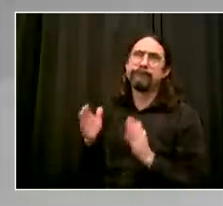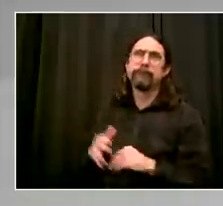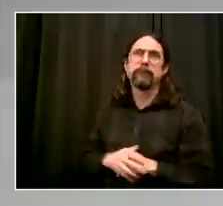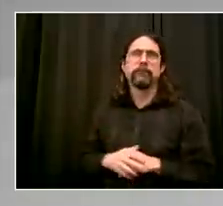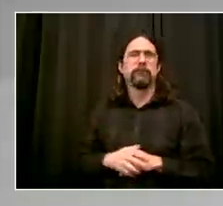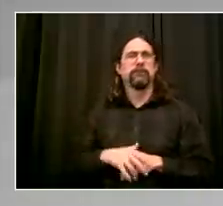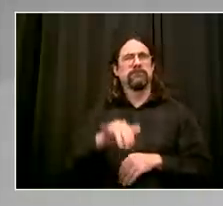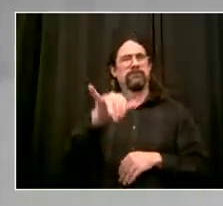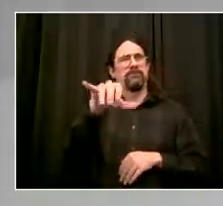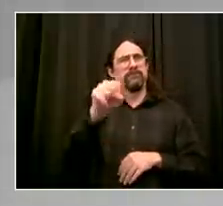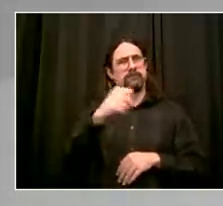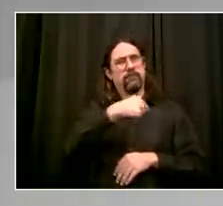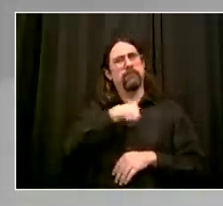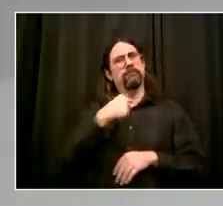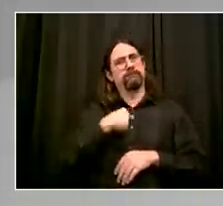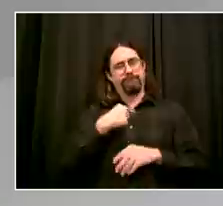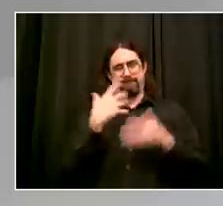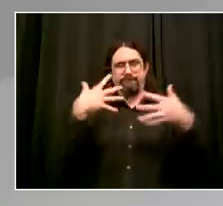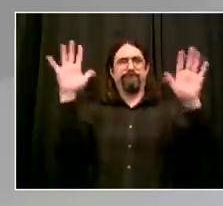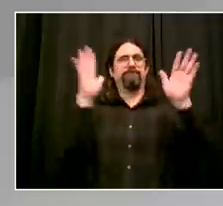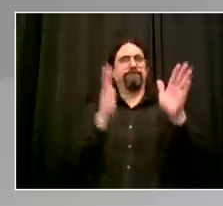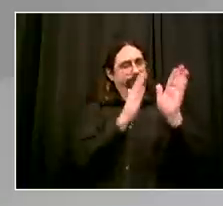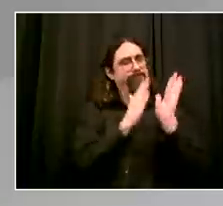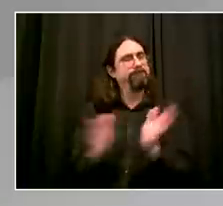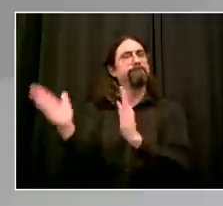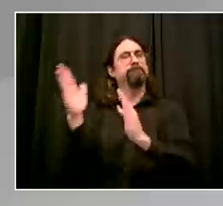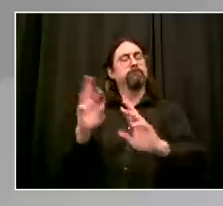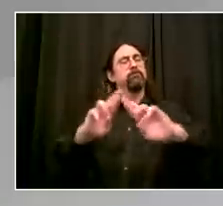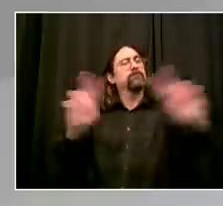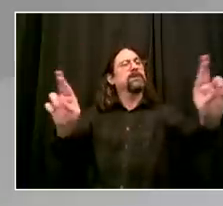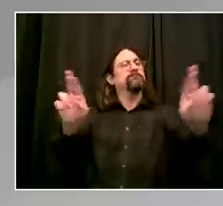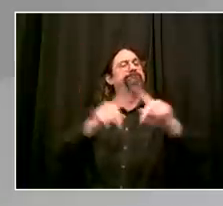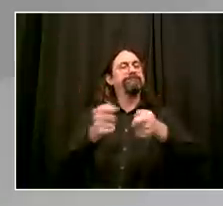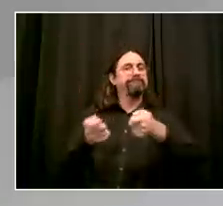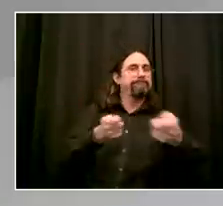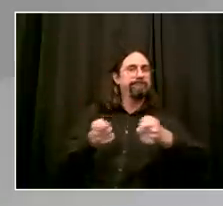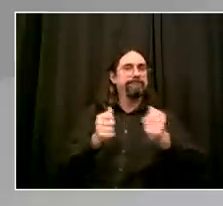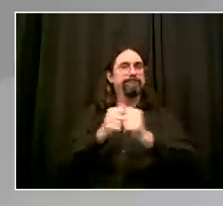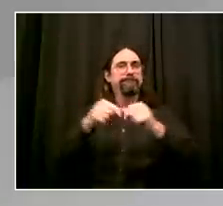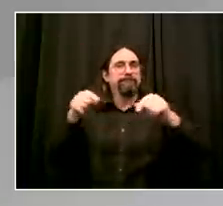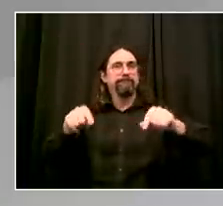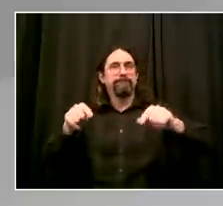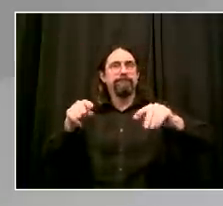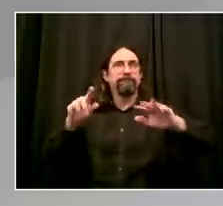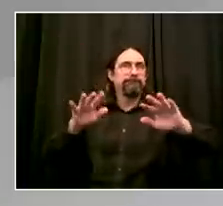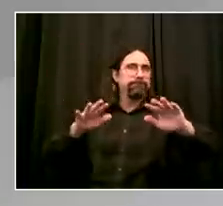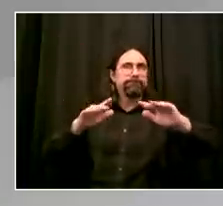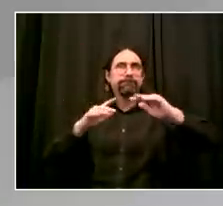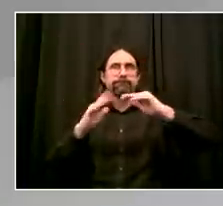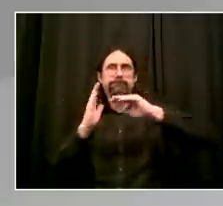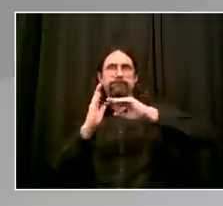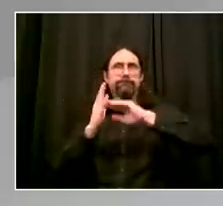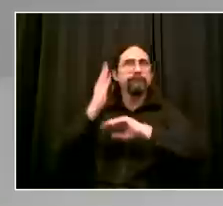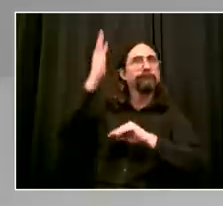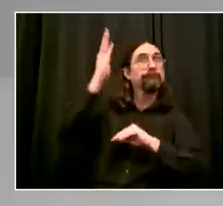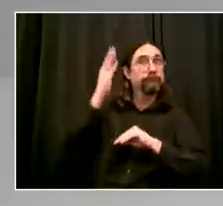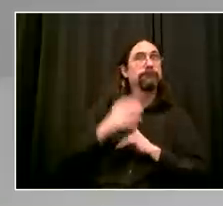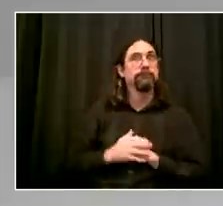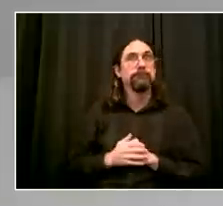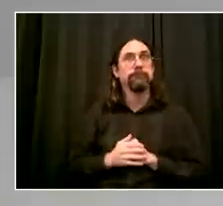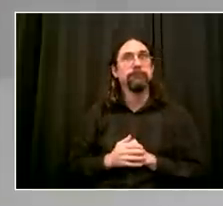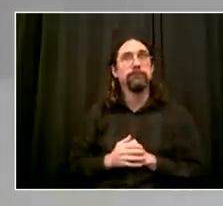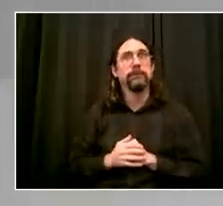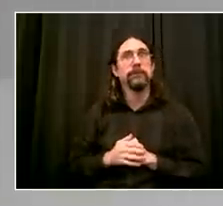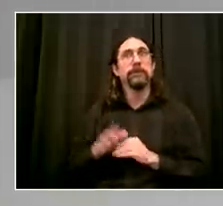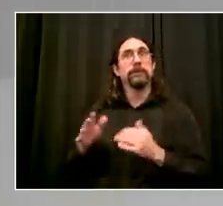our ICU is only about two-thirds full, so we have a third capacity. Same on the regular